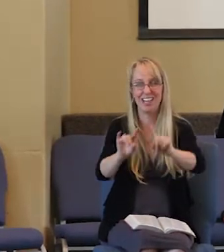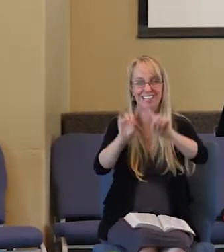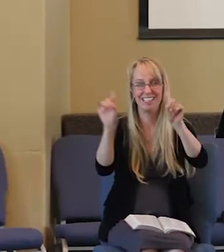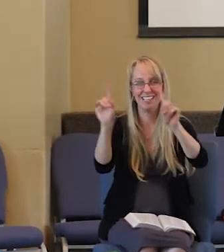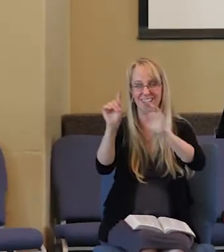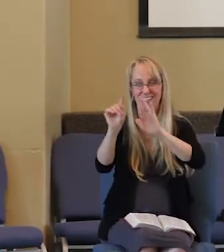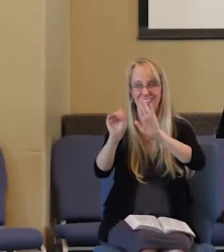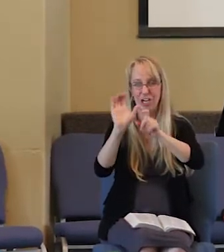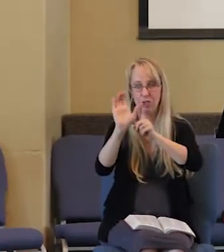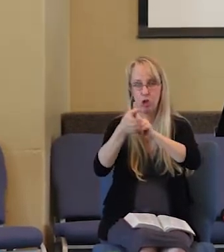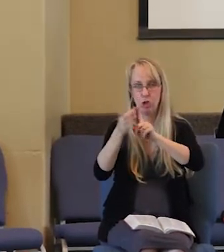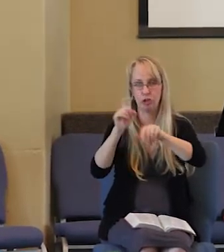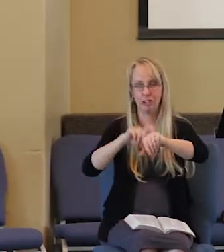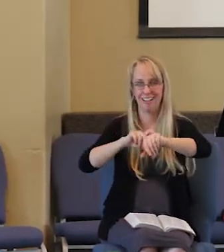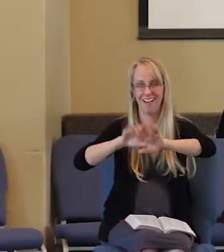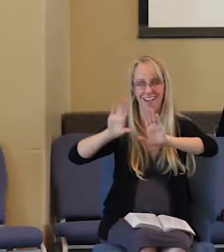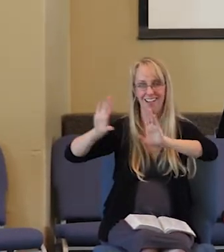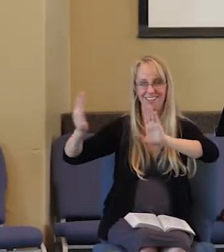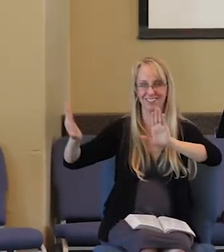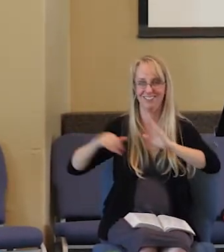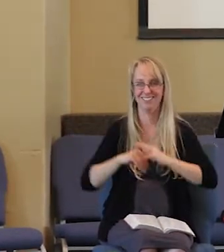Different times.